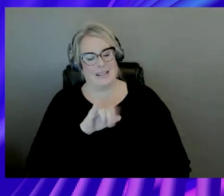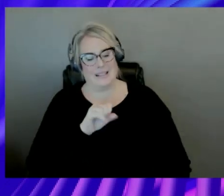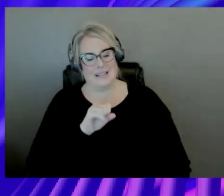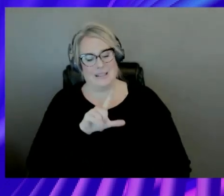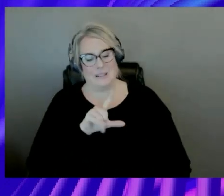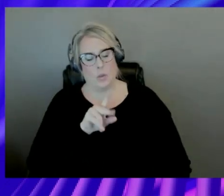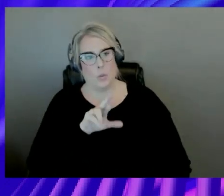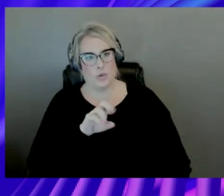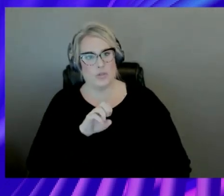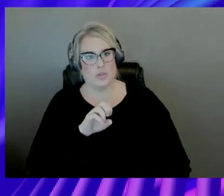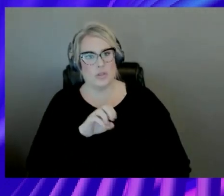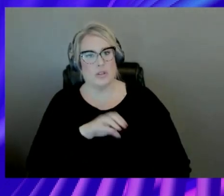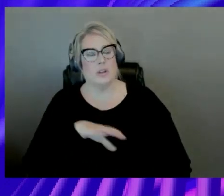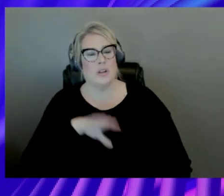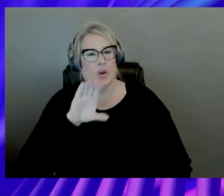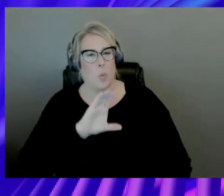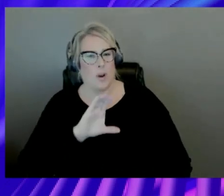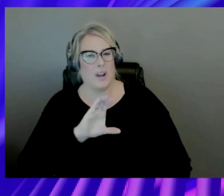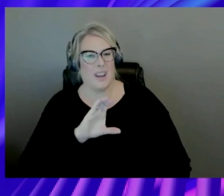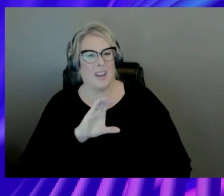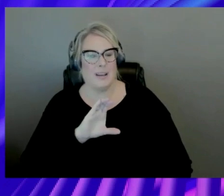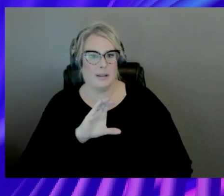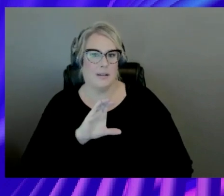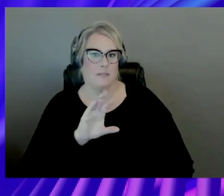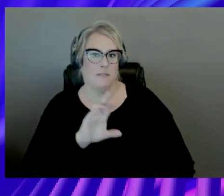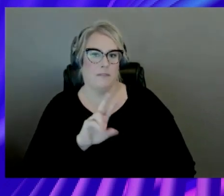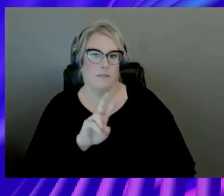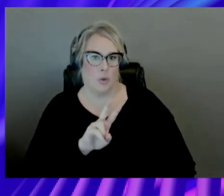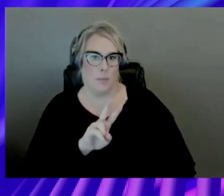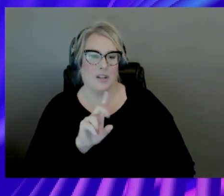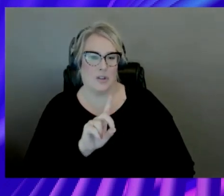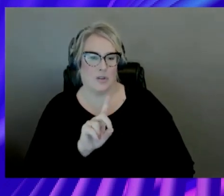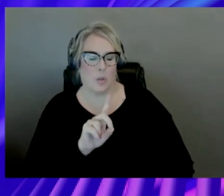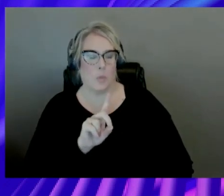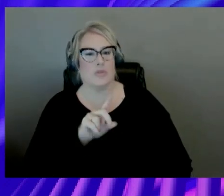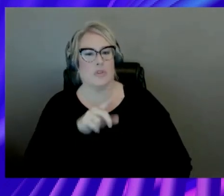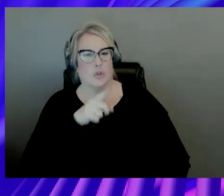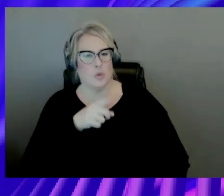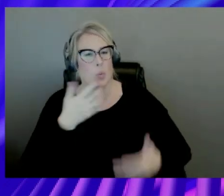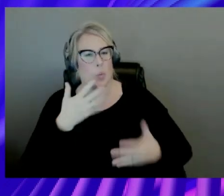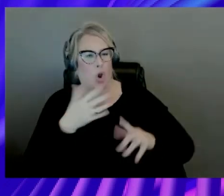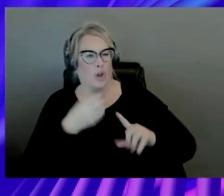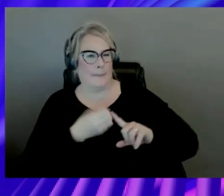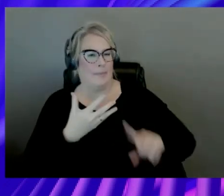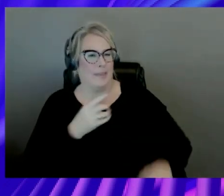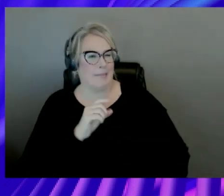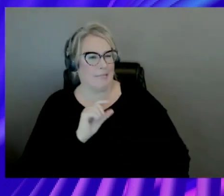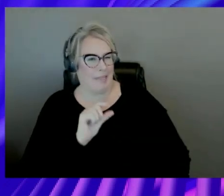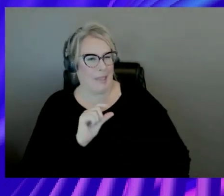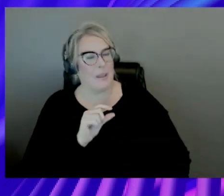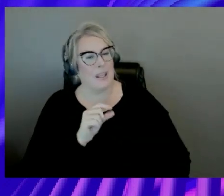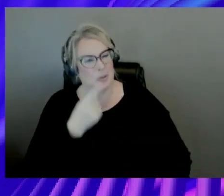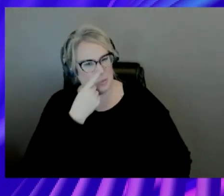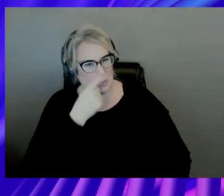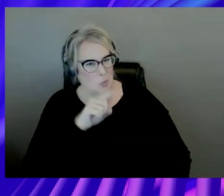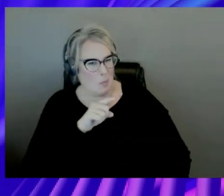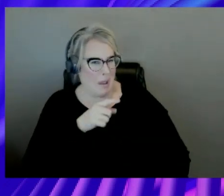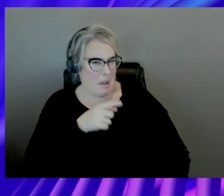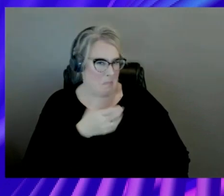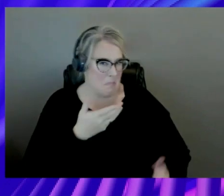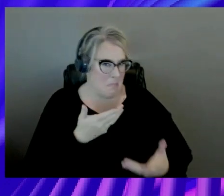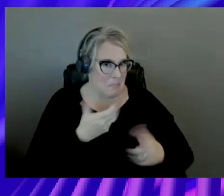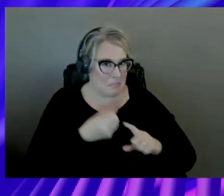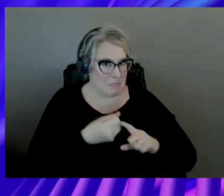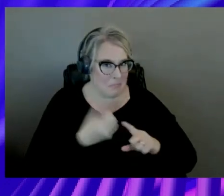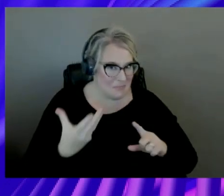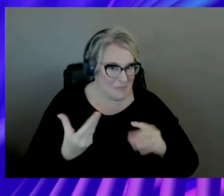disclosure. I mean, those seem like really important things, and you went into it a little bit. Talk a little bit more about what it